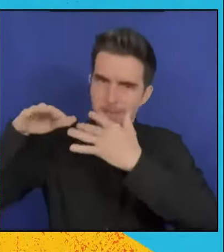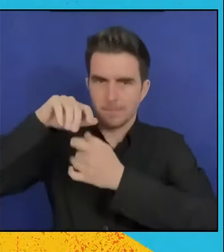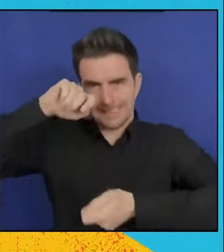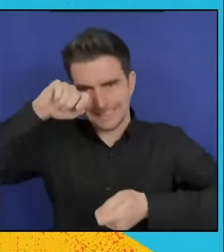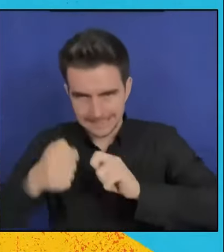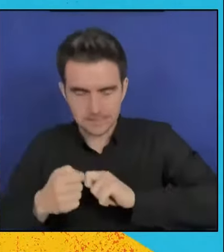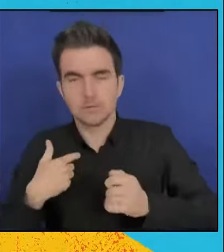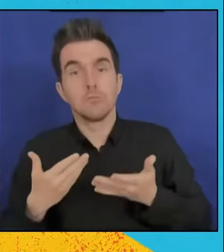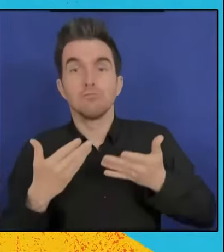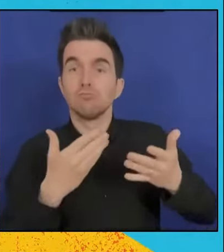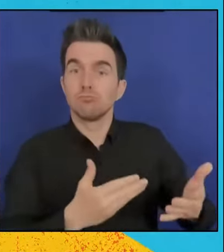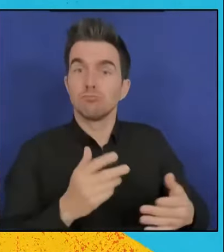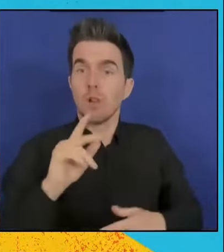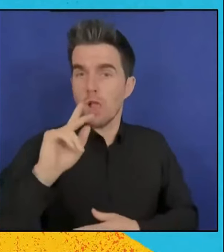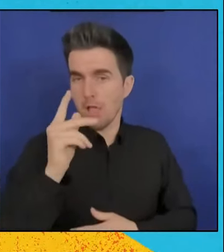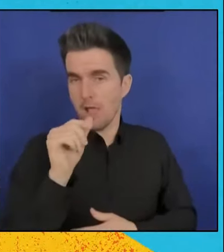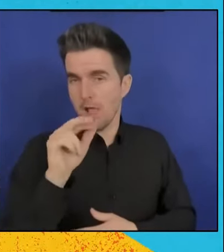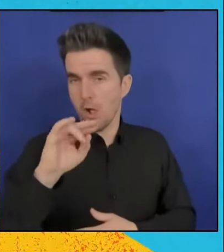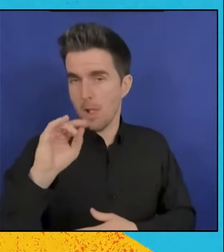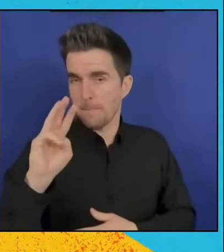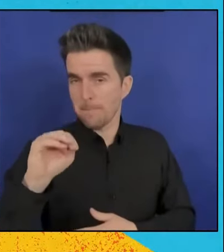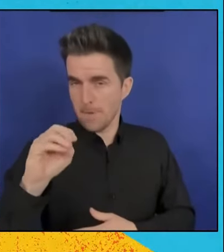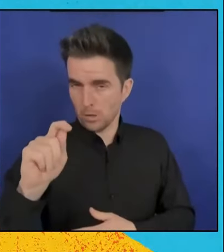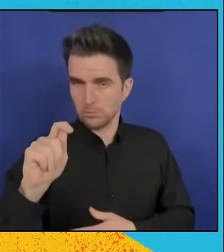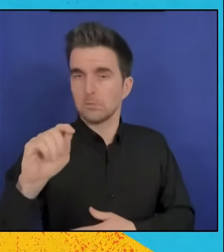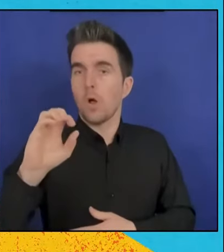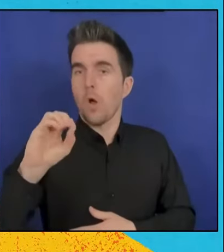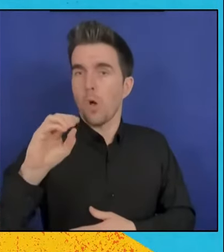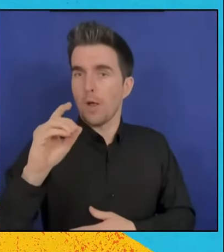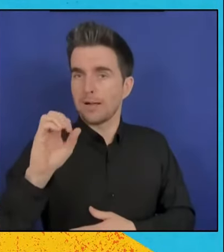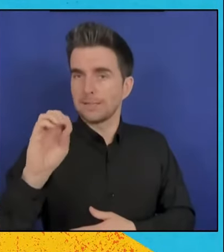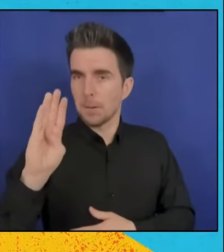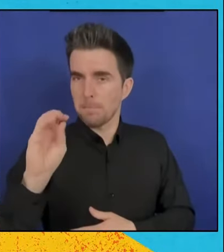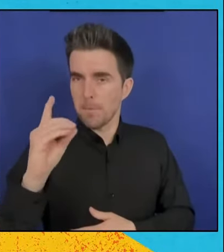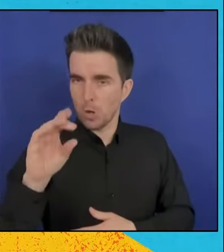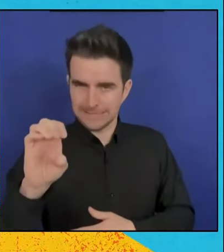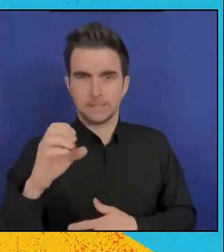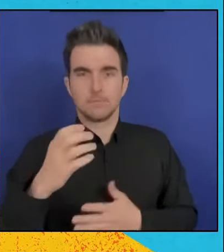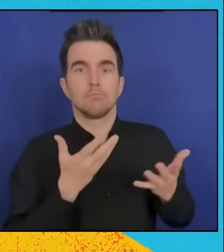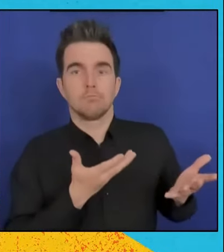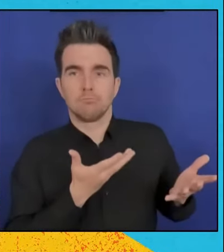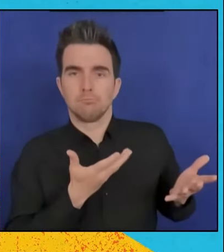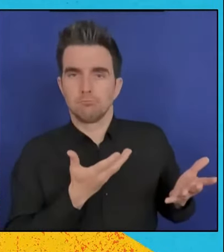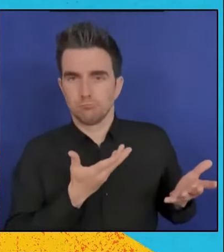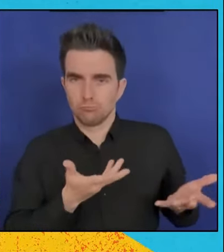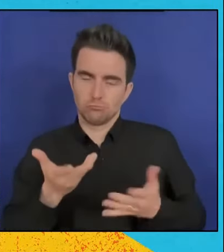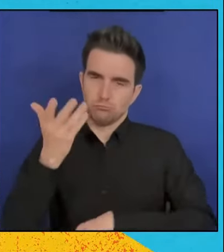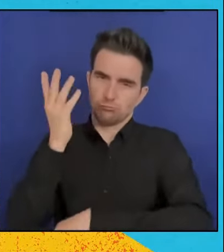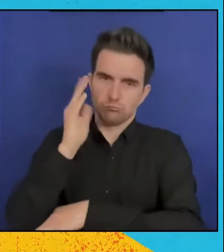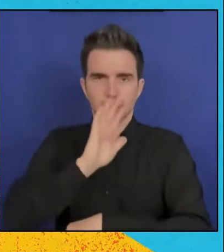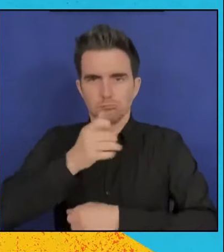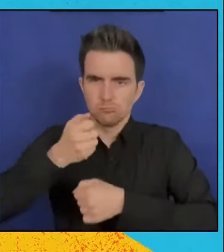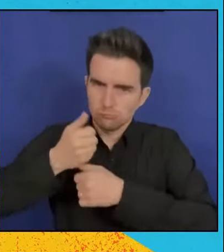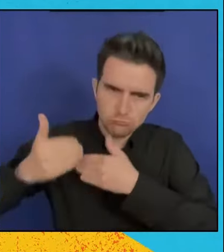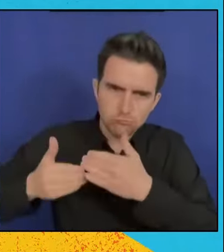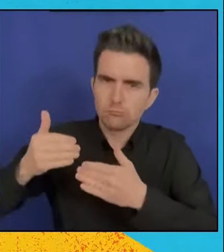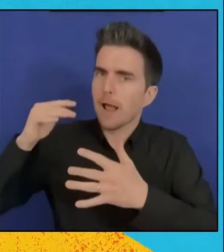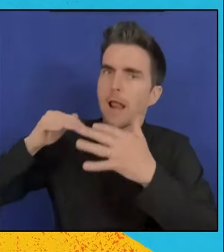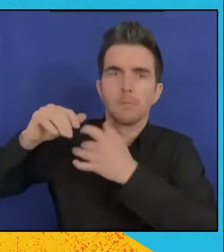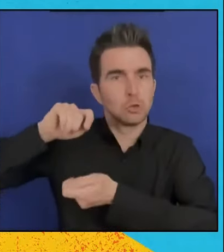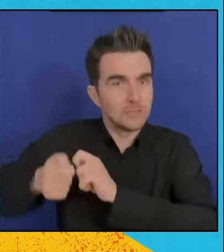Thank you so much, Karen. Good morning, everyone. My name is Karimoto Debode, and I'm from Ibadan, Nigeria. I'm a poet,